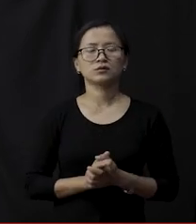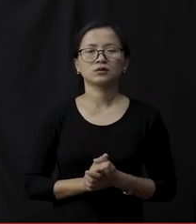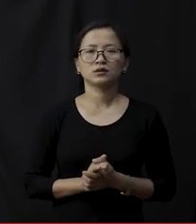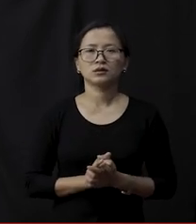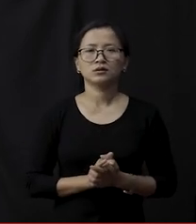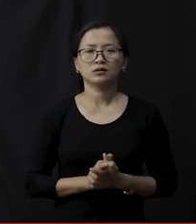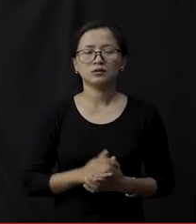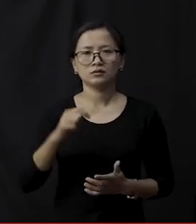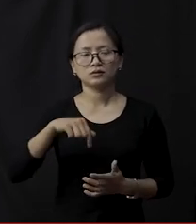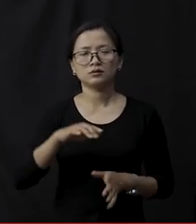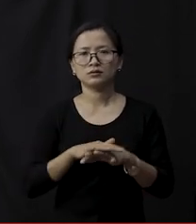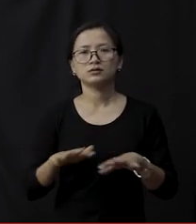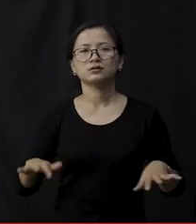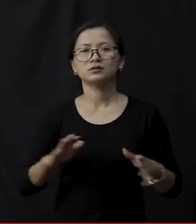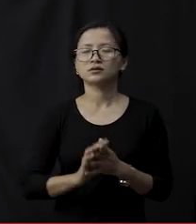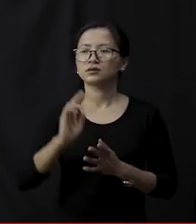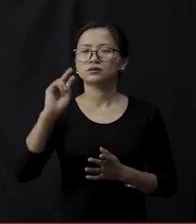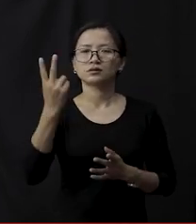Okay? Now, students,